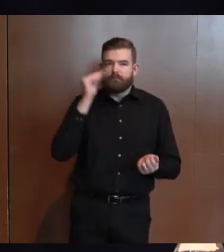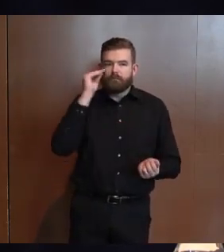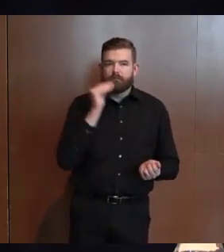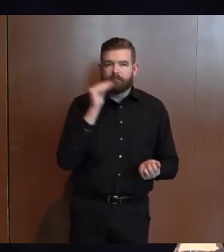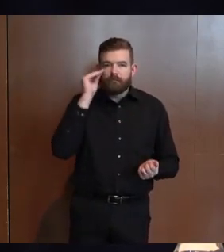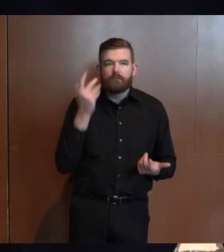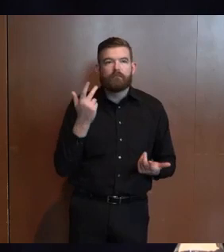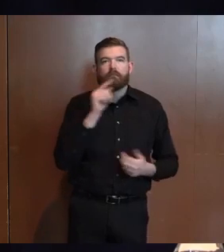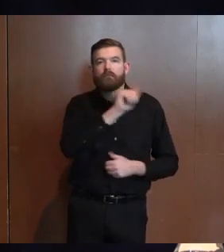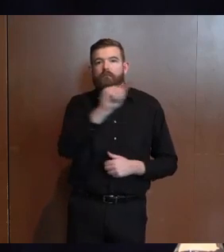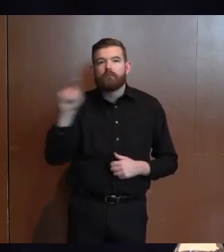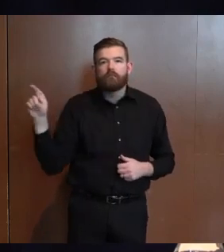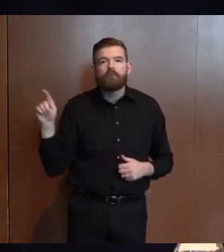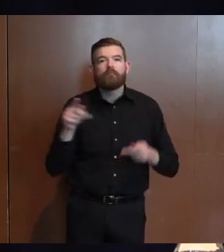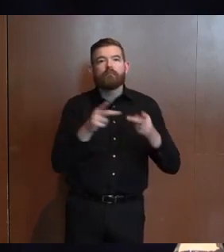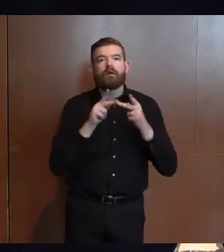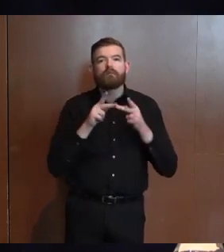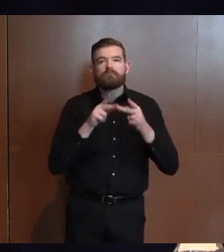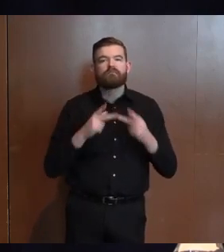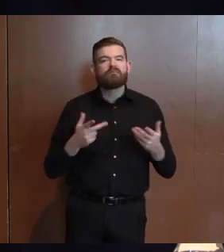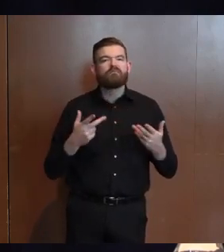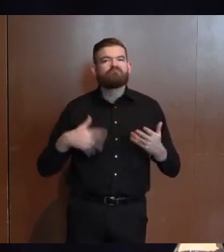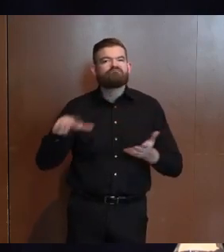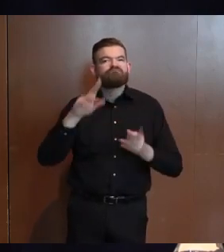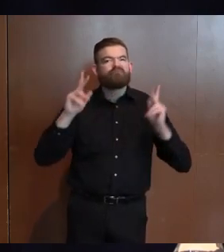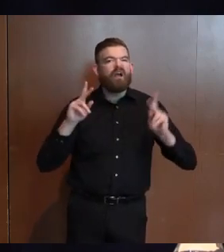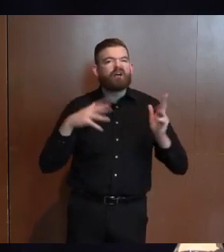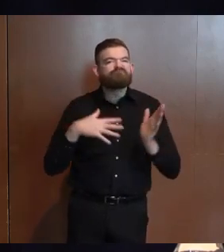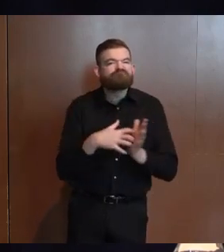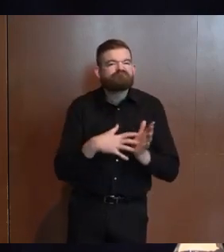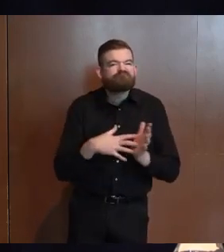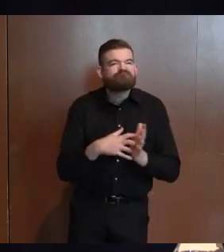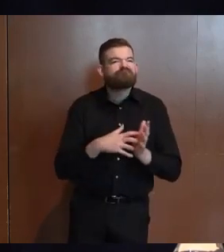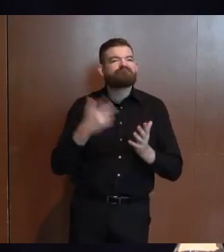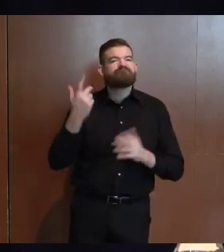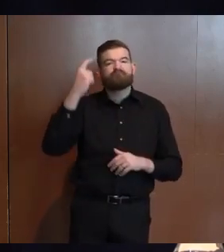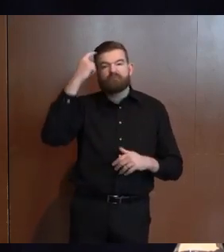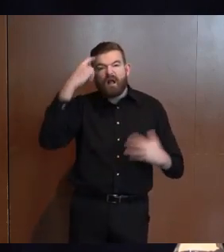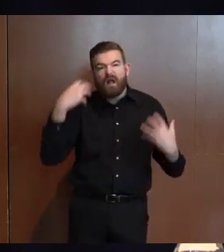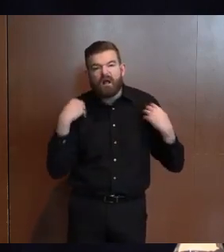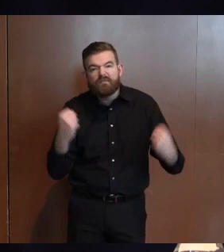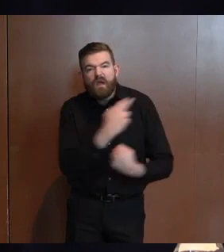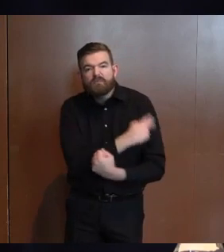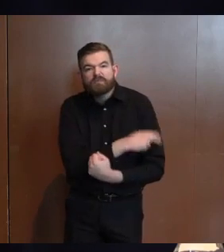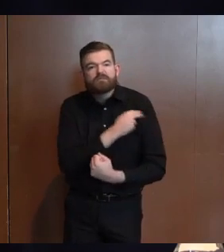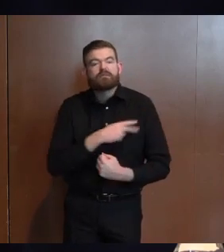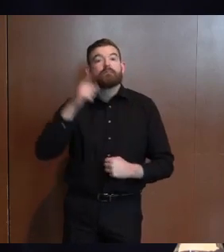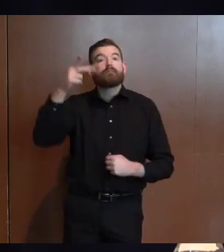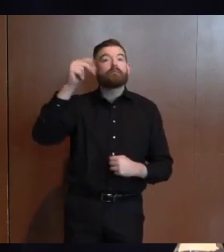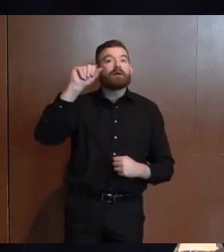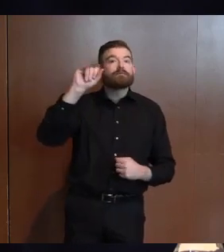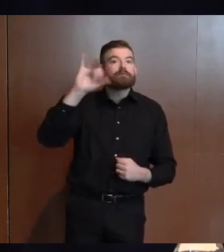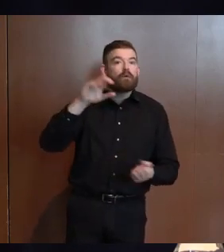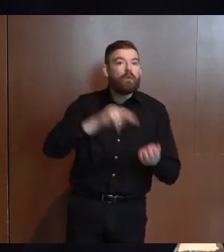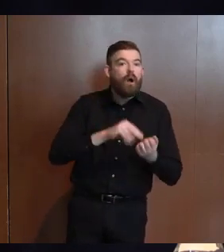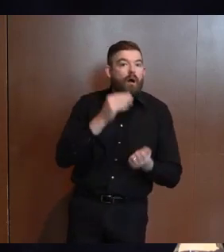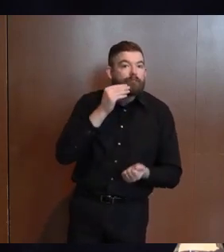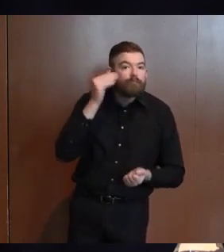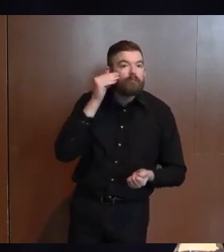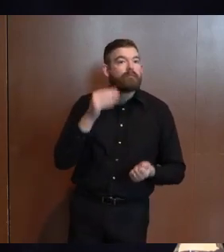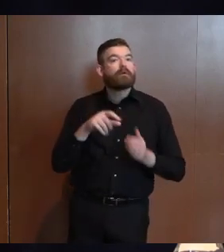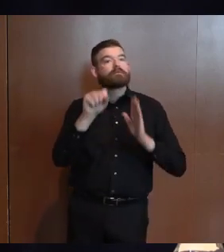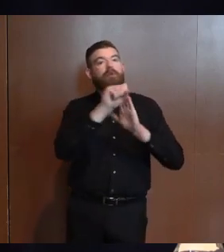health facilities, long-term care facilities, pediatric long-term care, and state and county jails. The increased demand